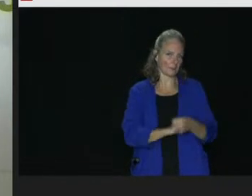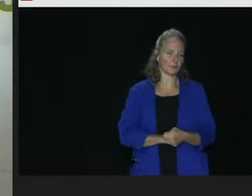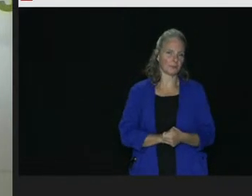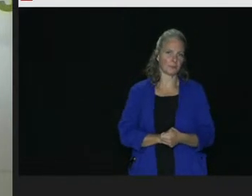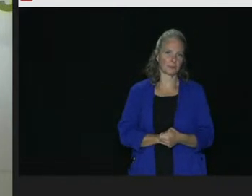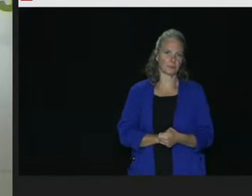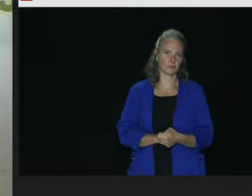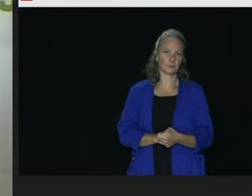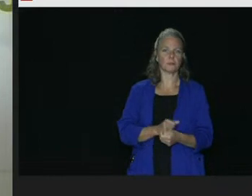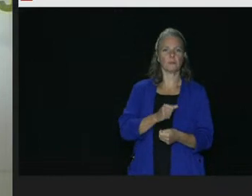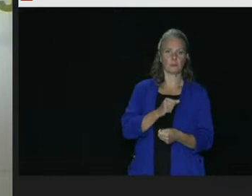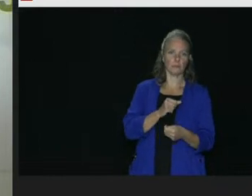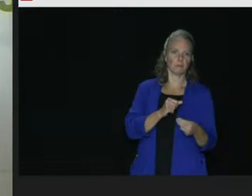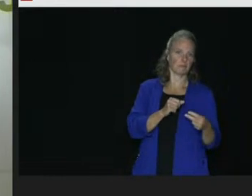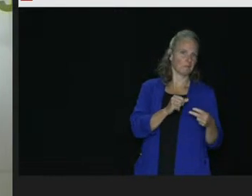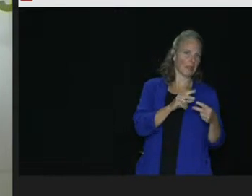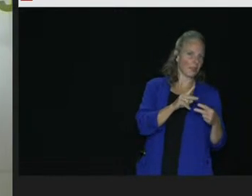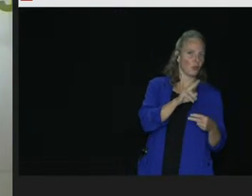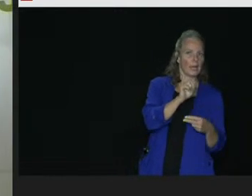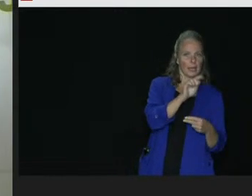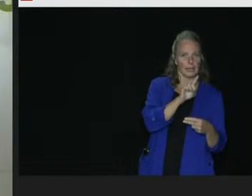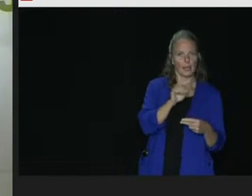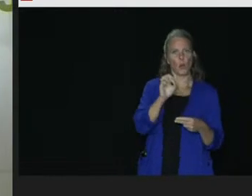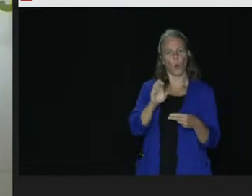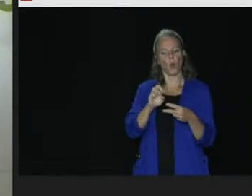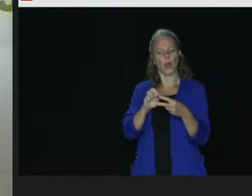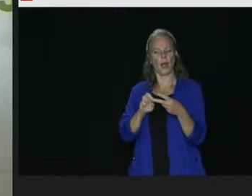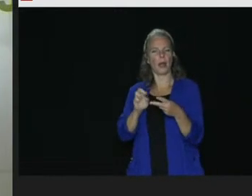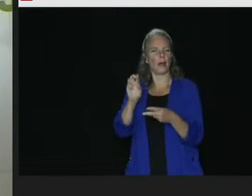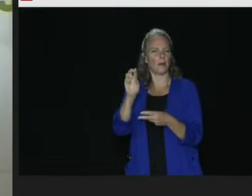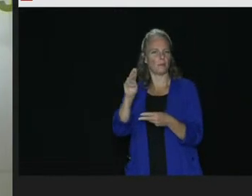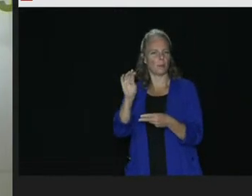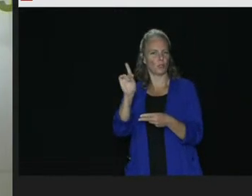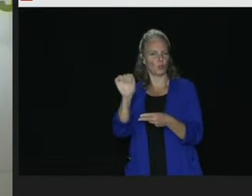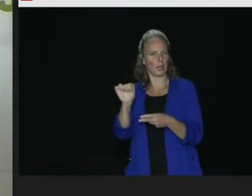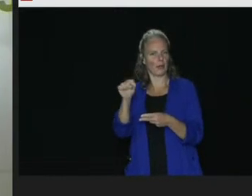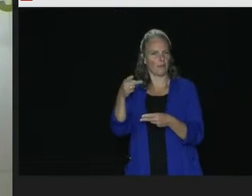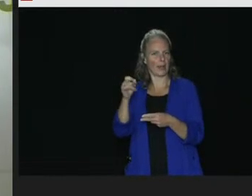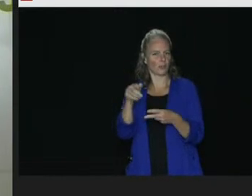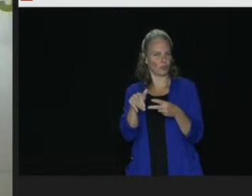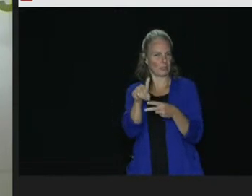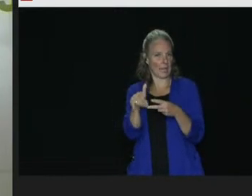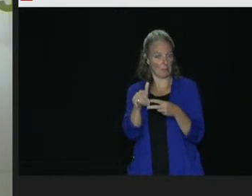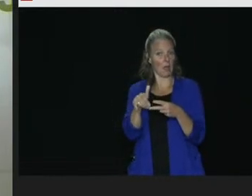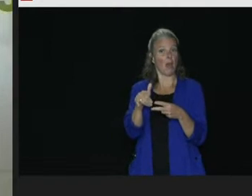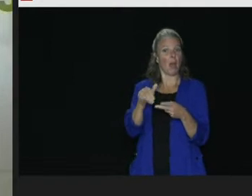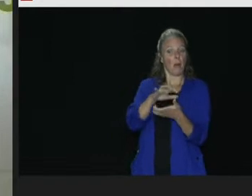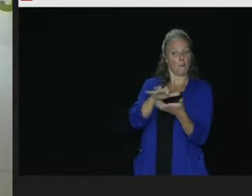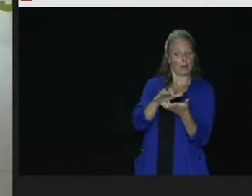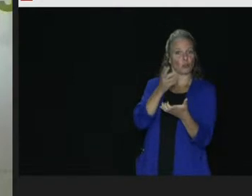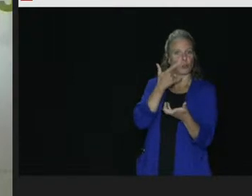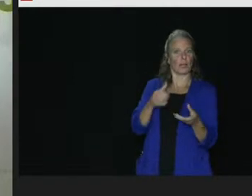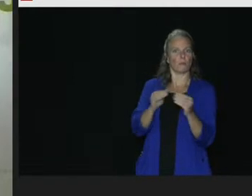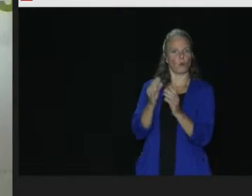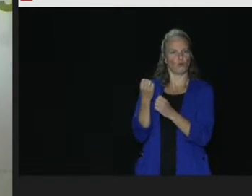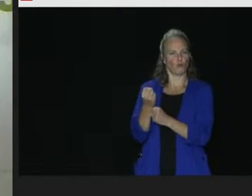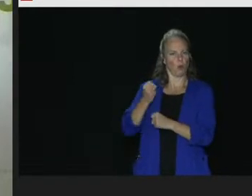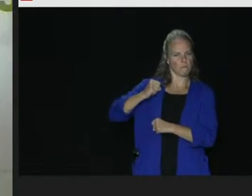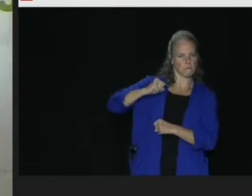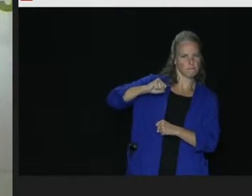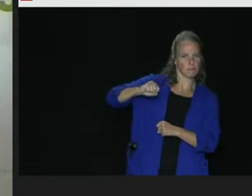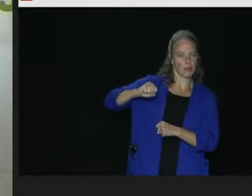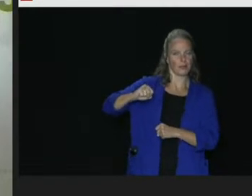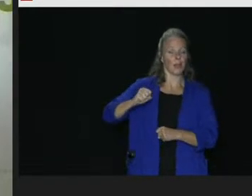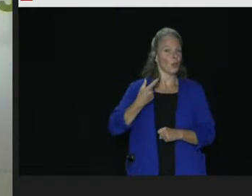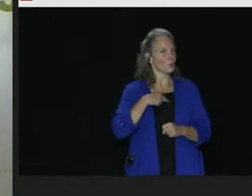vaccine, and particularly with our stretch interval. So we are hard at it. The United States, as you know,